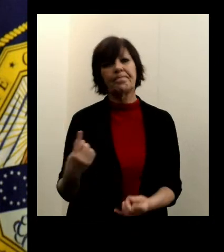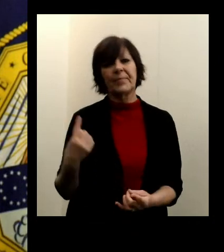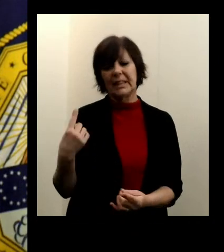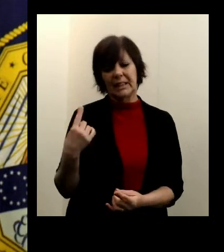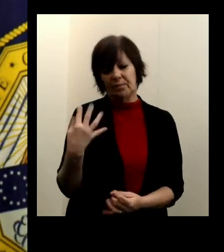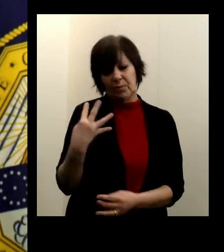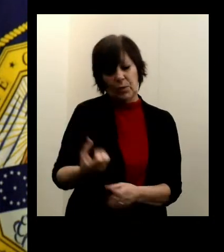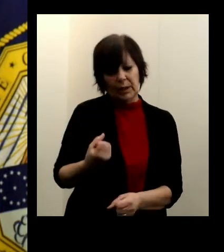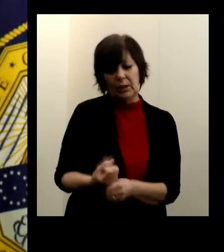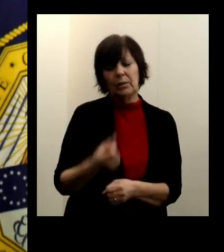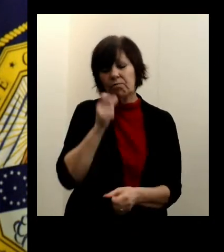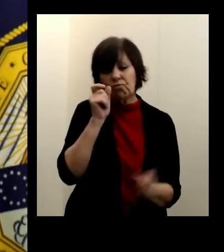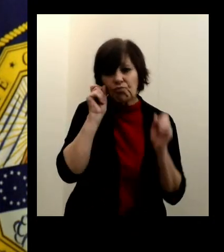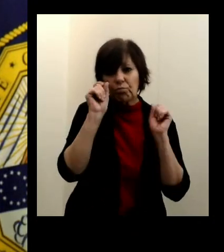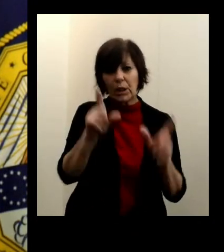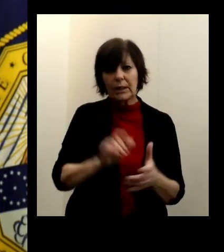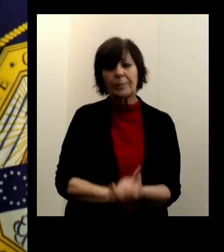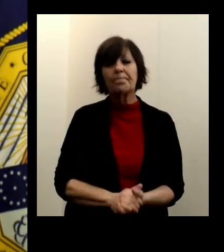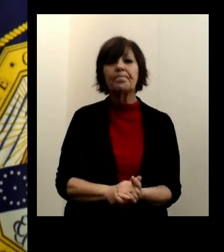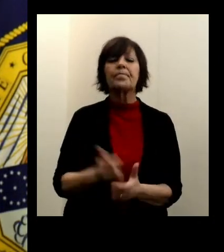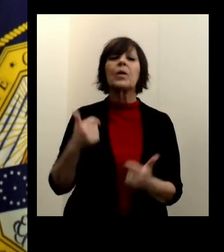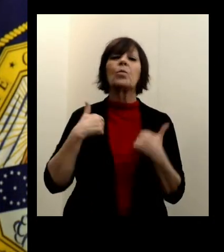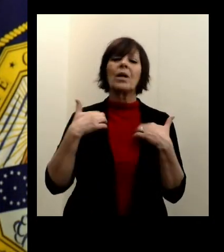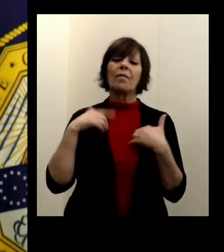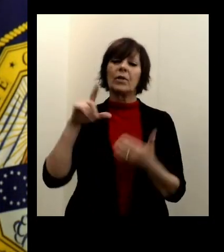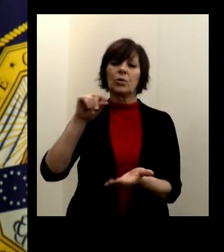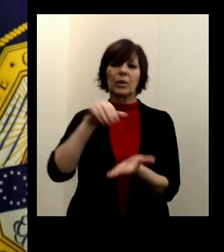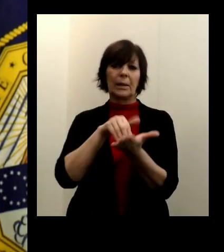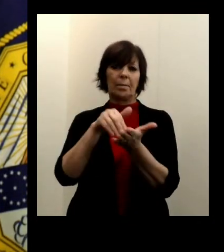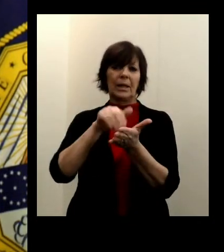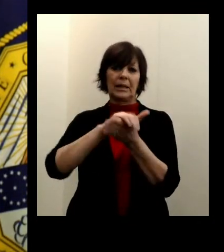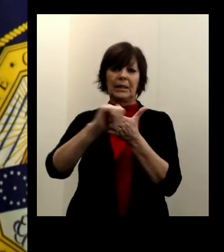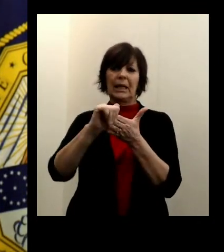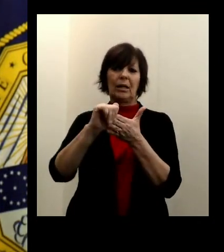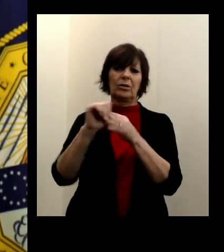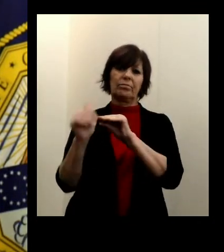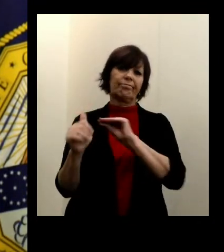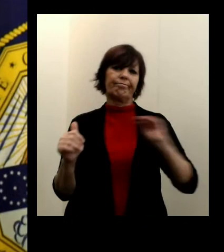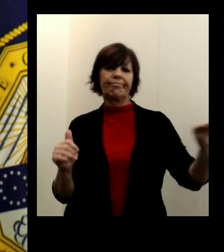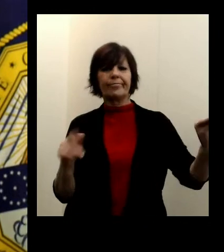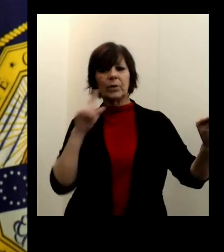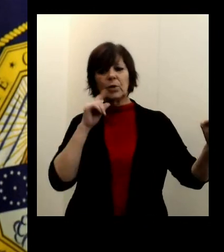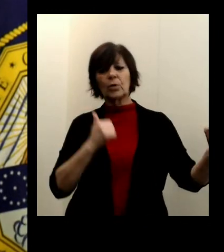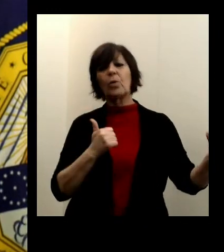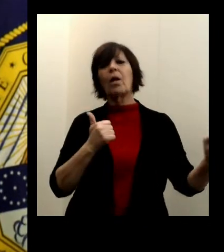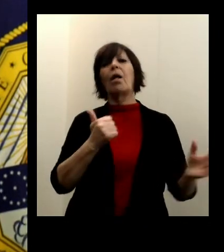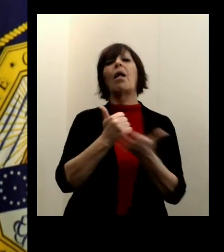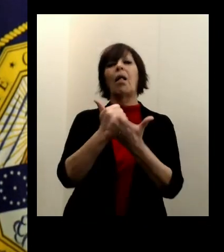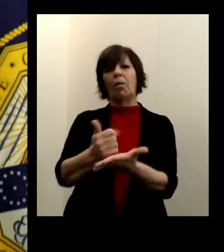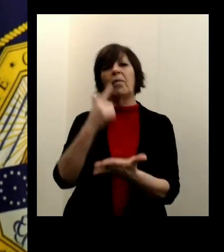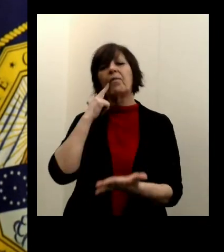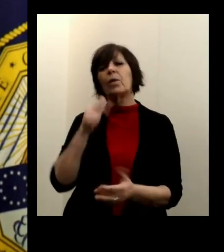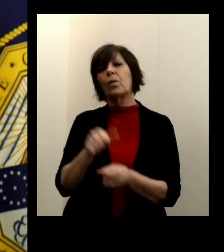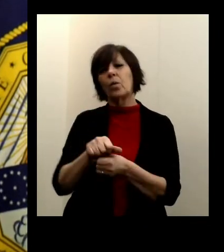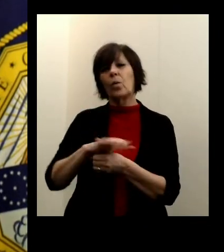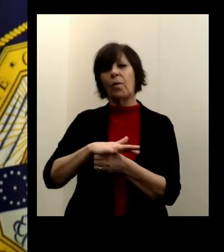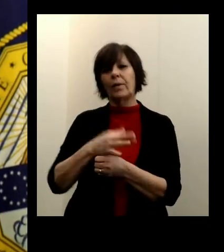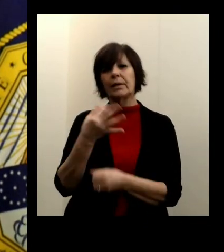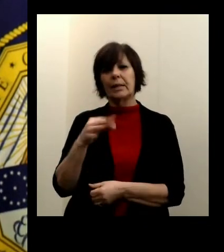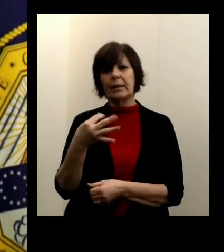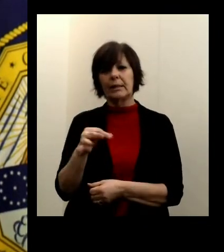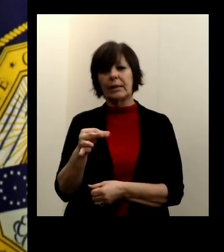years. We have $20 million set aside in the 2021 budget to assist for COVID-19 response, which would be the